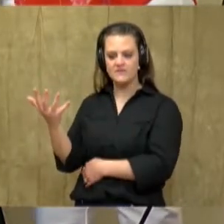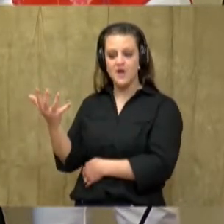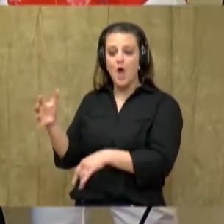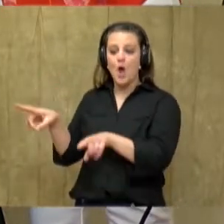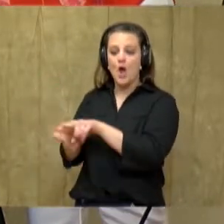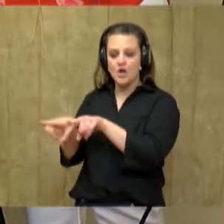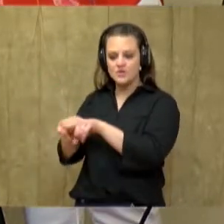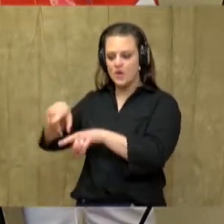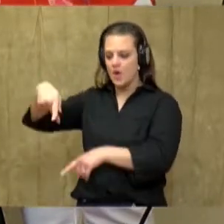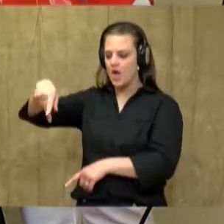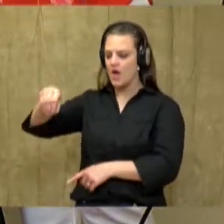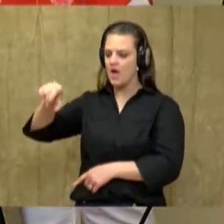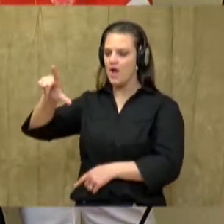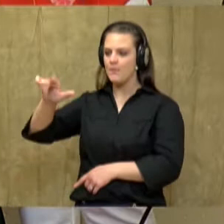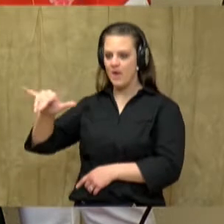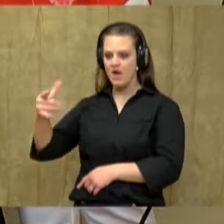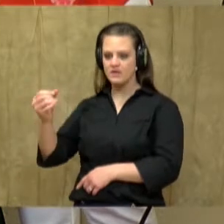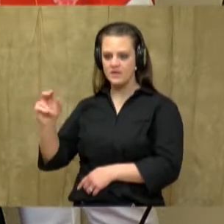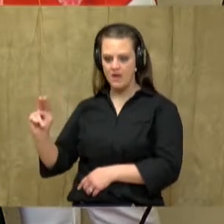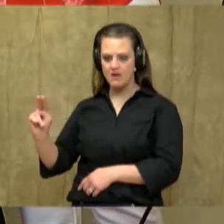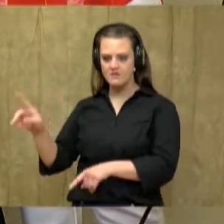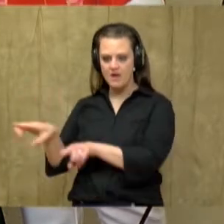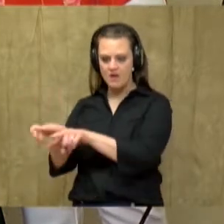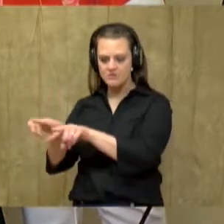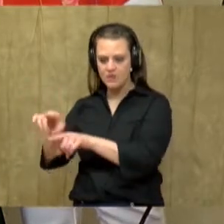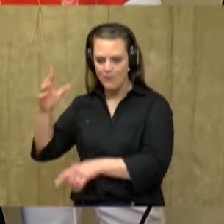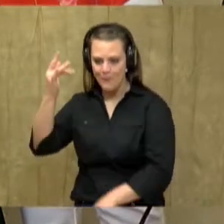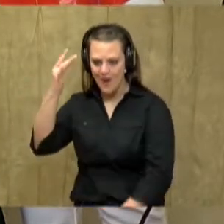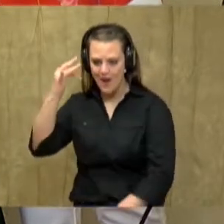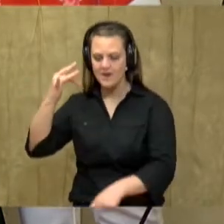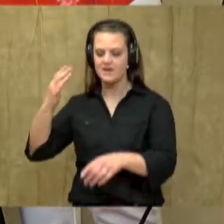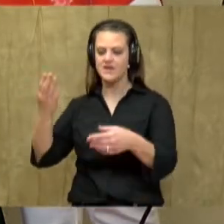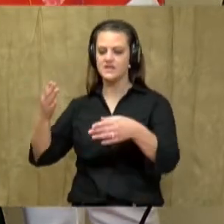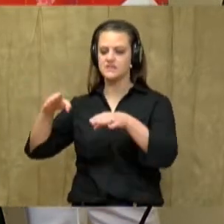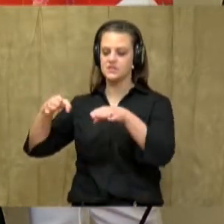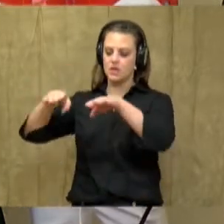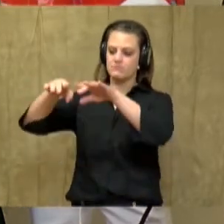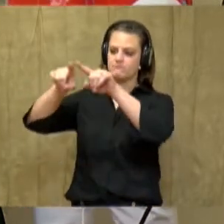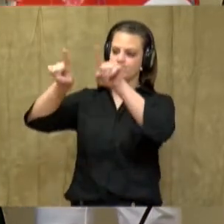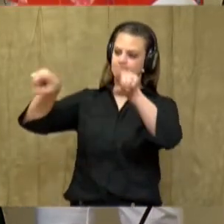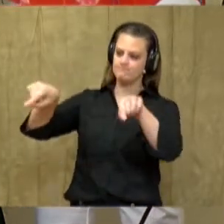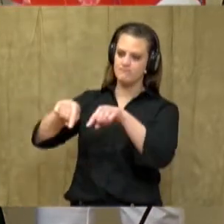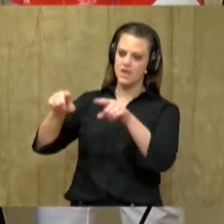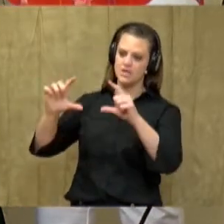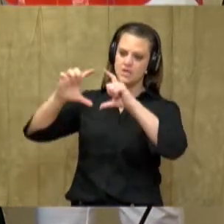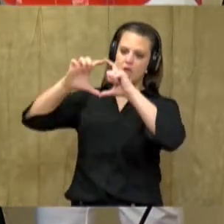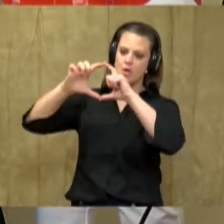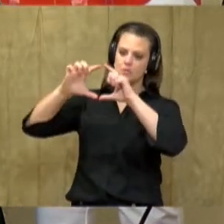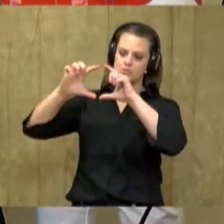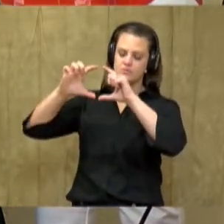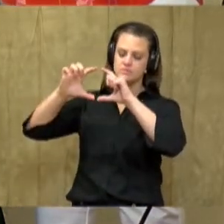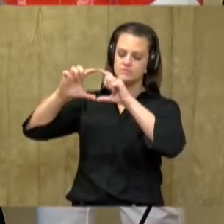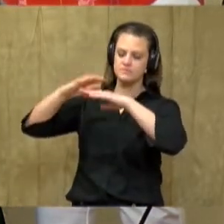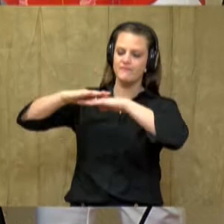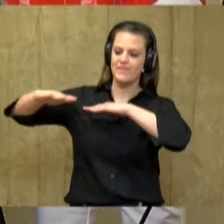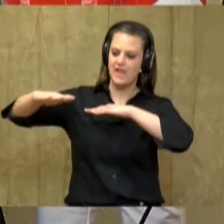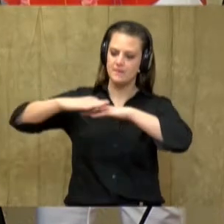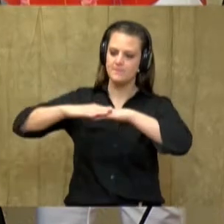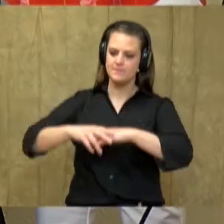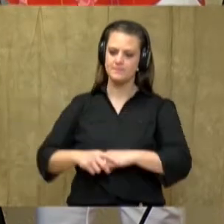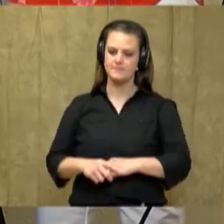again, it's a closed flat shape with all straight sides. And does this look familiar to